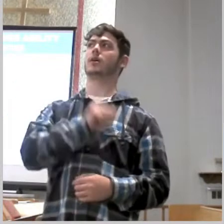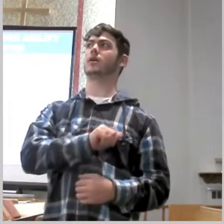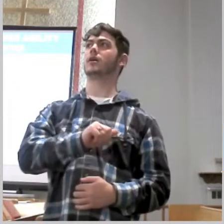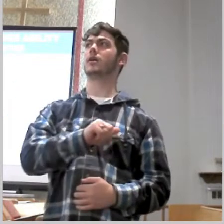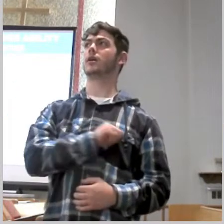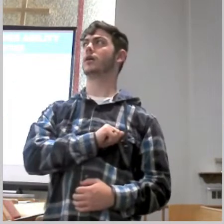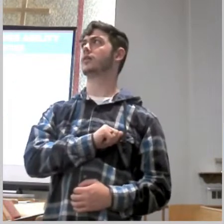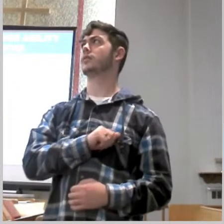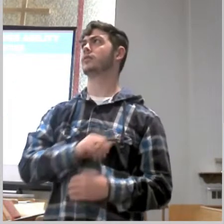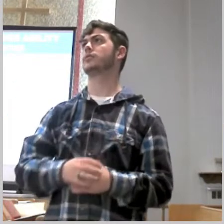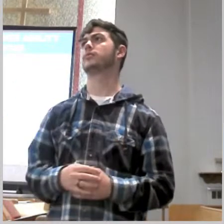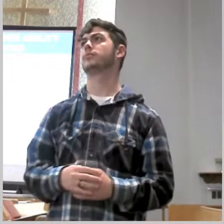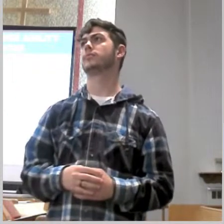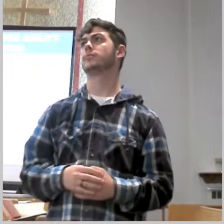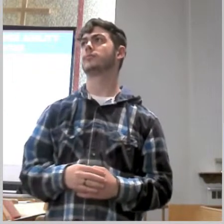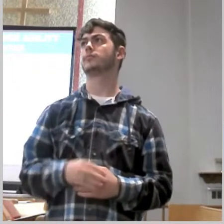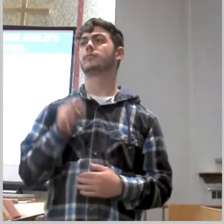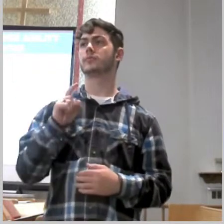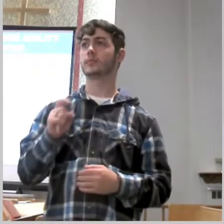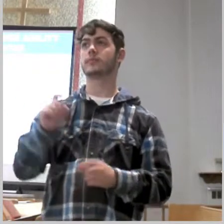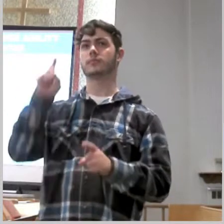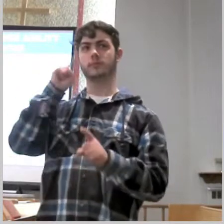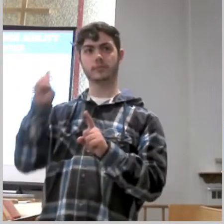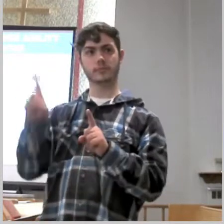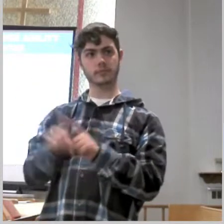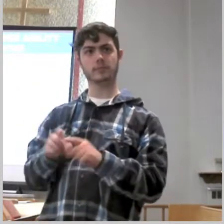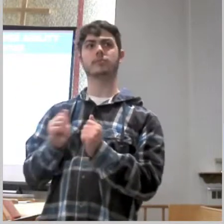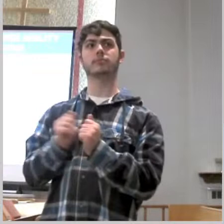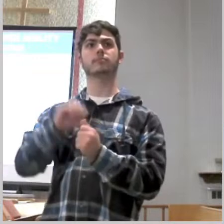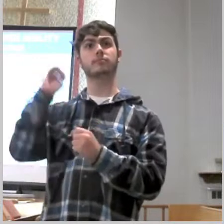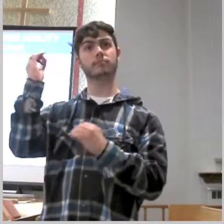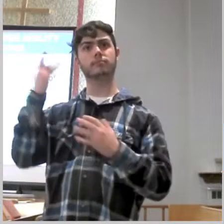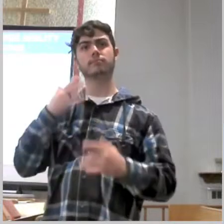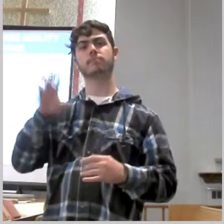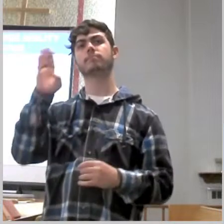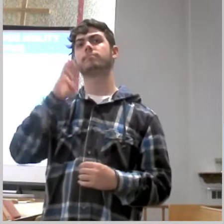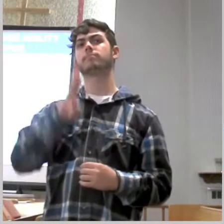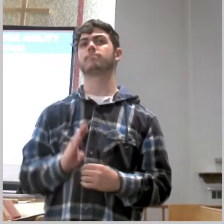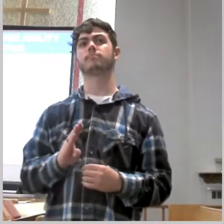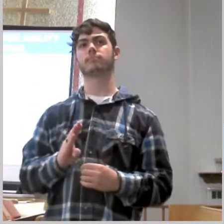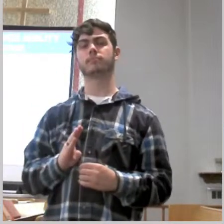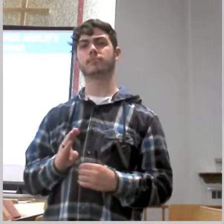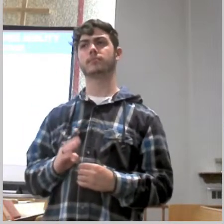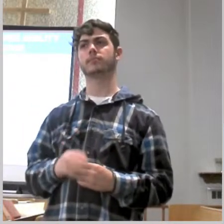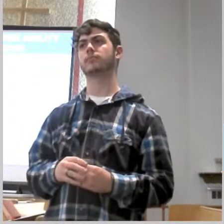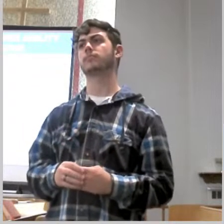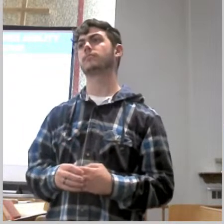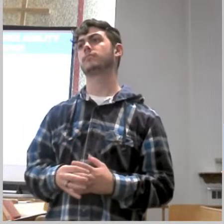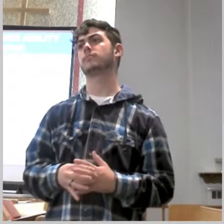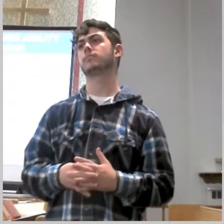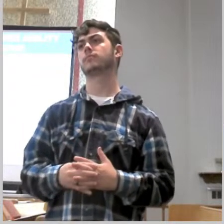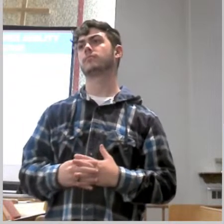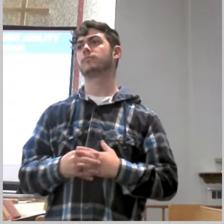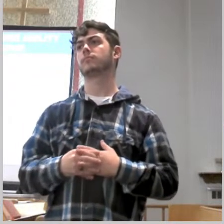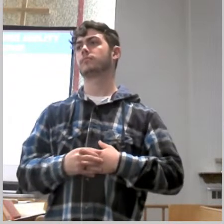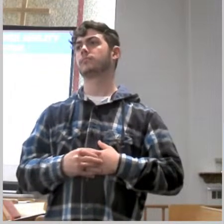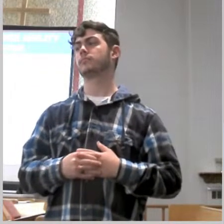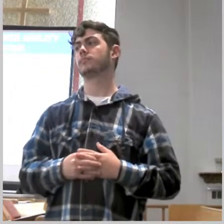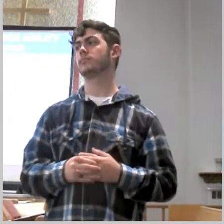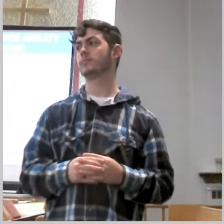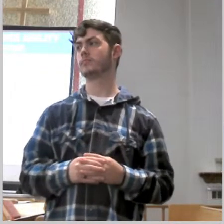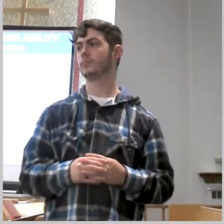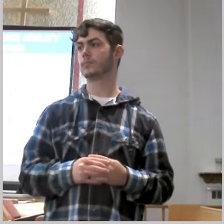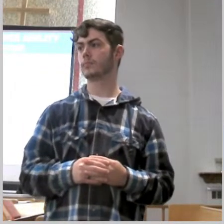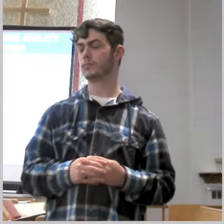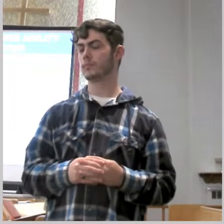tune with the grace of God. And I'm then able to give beyond my means if I do that. Guilt